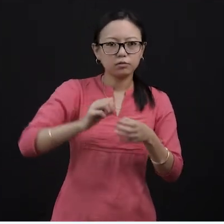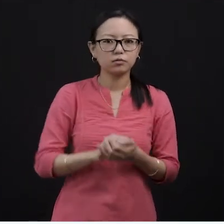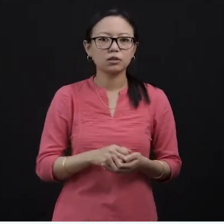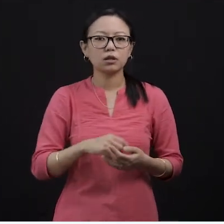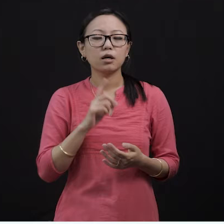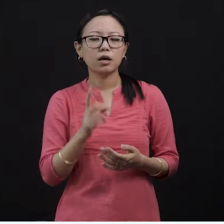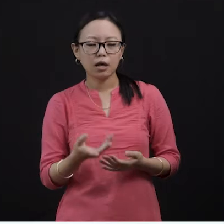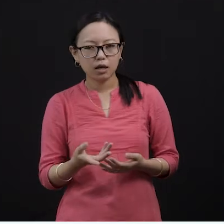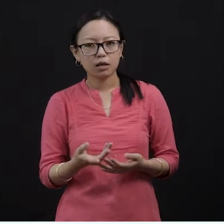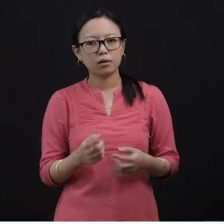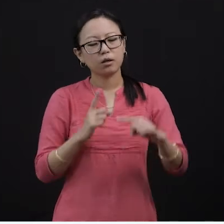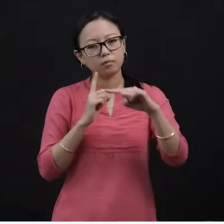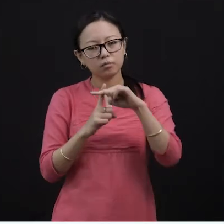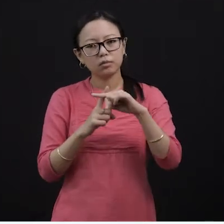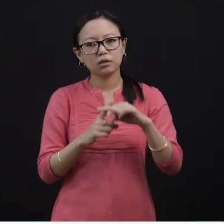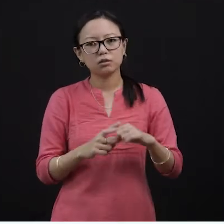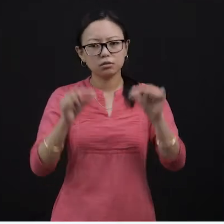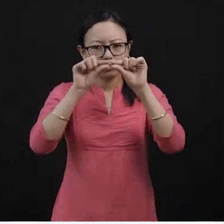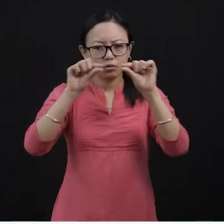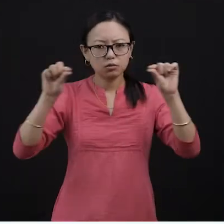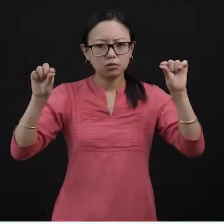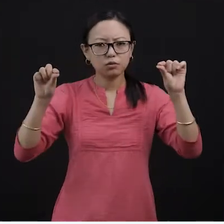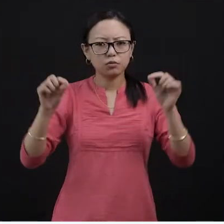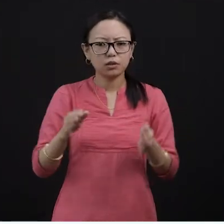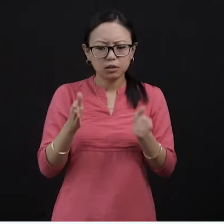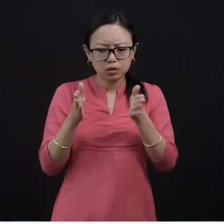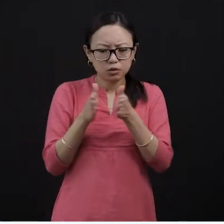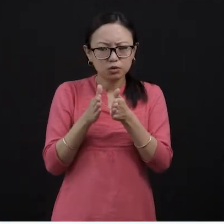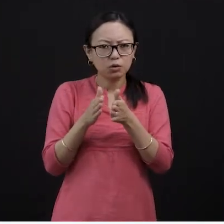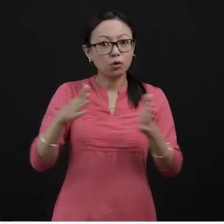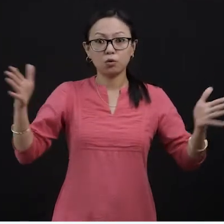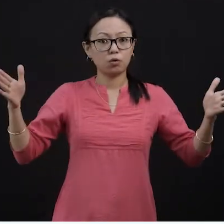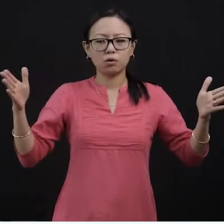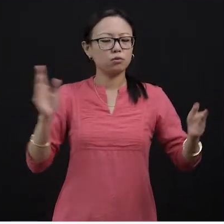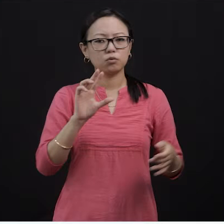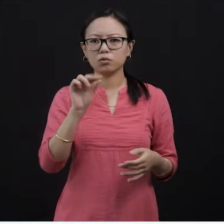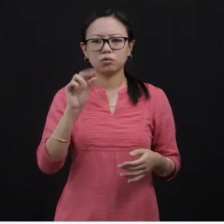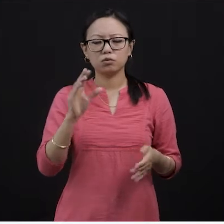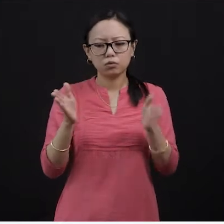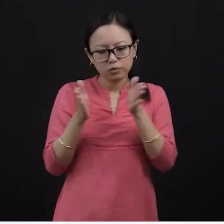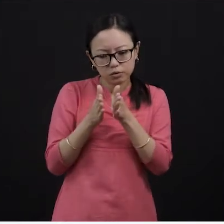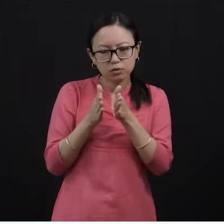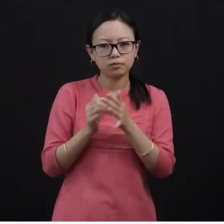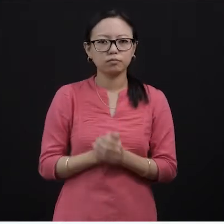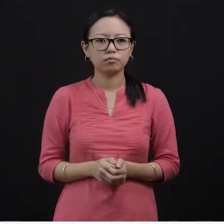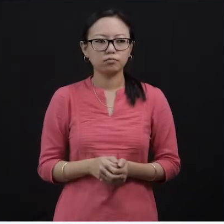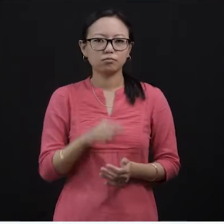Okay, the length of the thread is short. So this is a very fun activity. So I'm sure you will